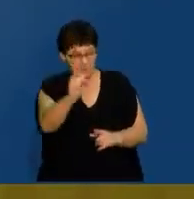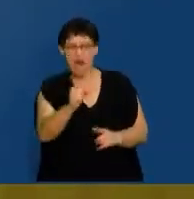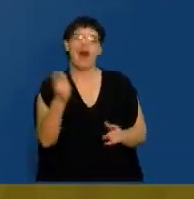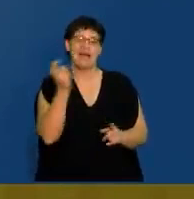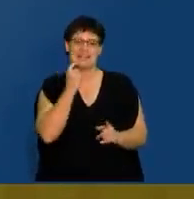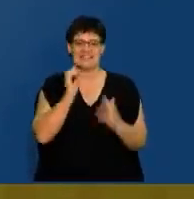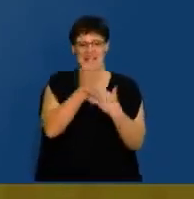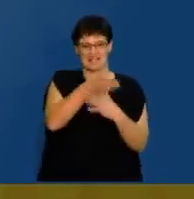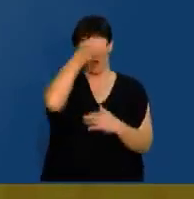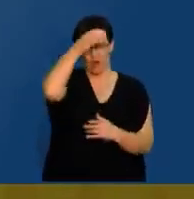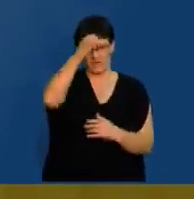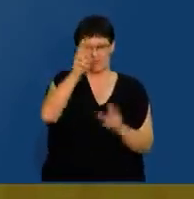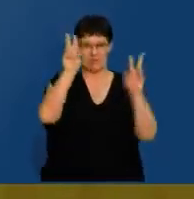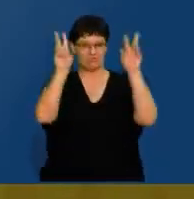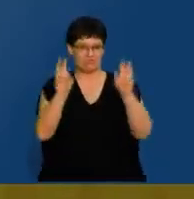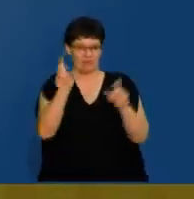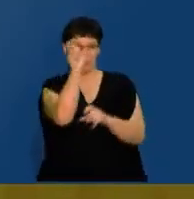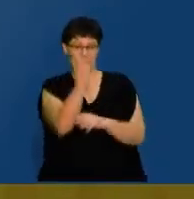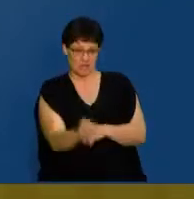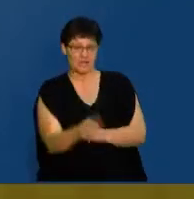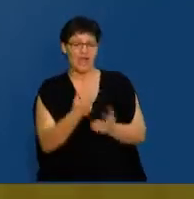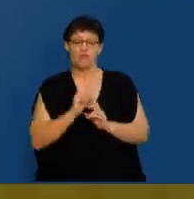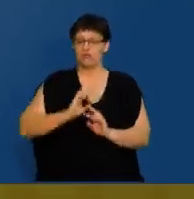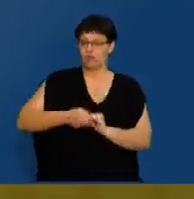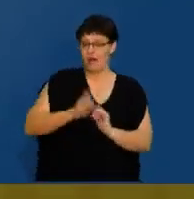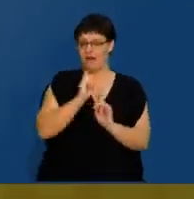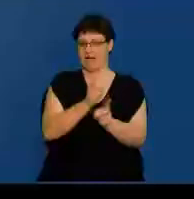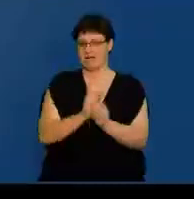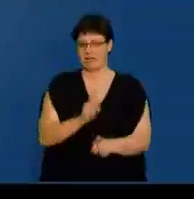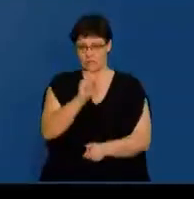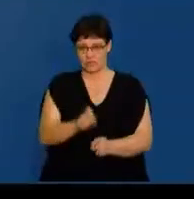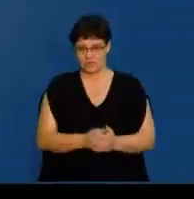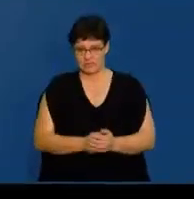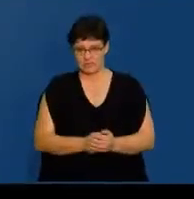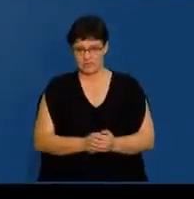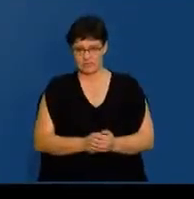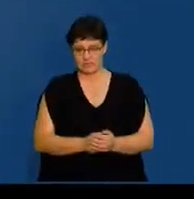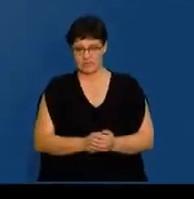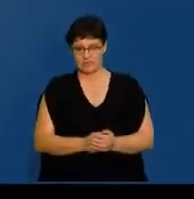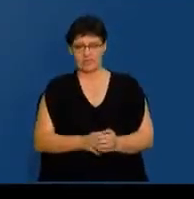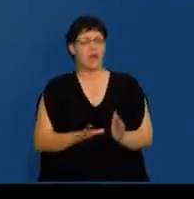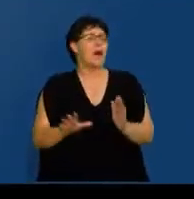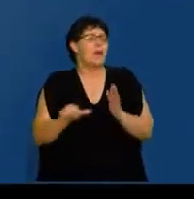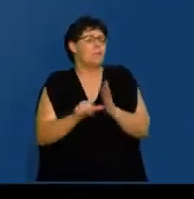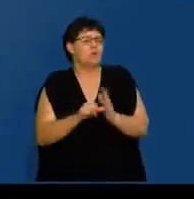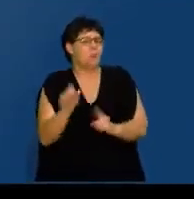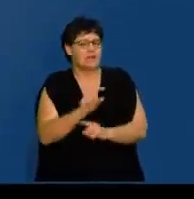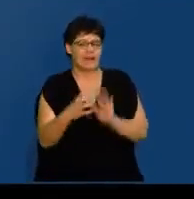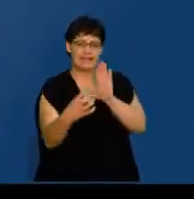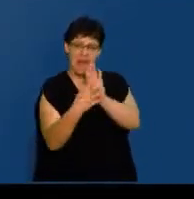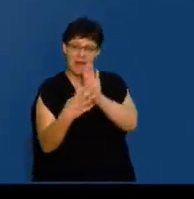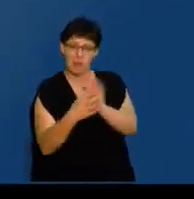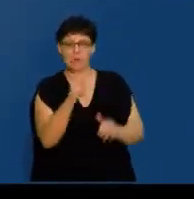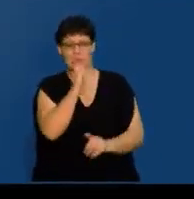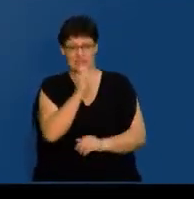important concepts when you're attempting a question. It's important that you use diagrams and